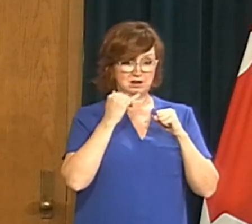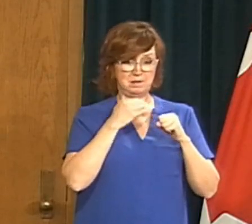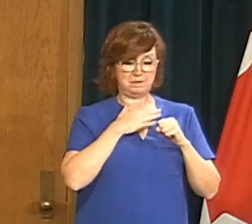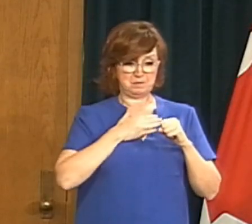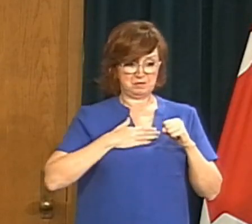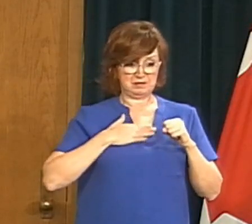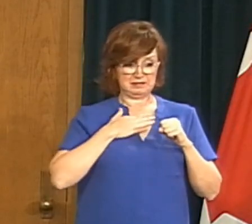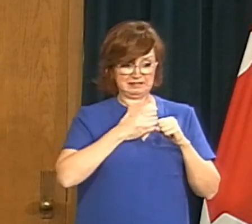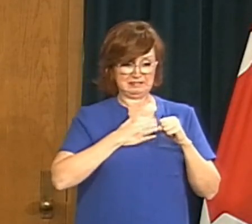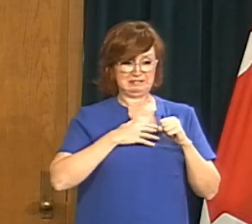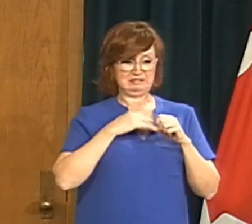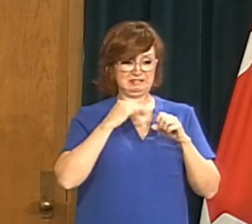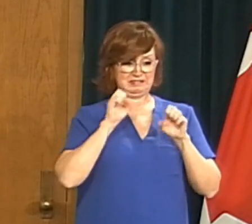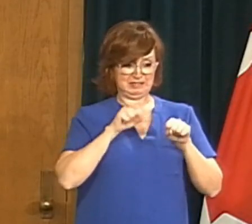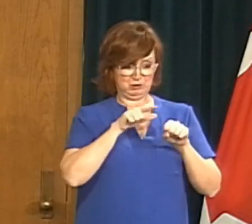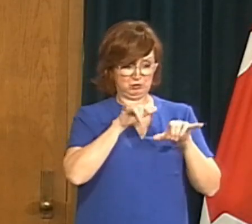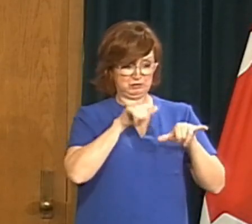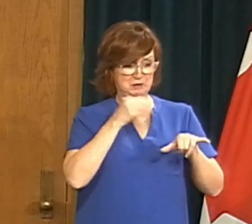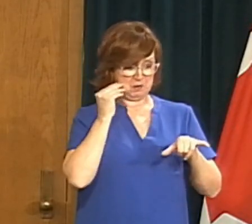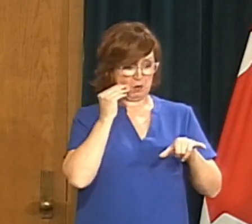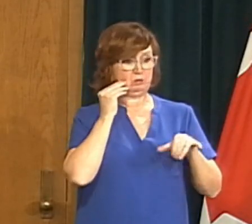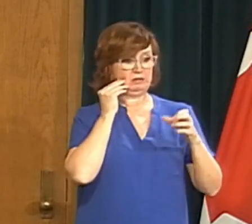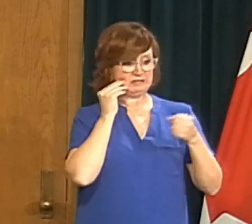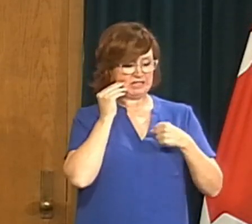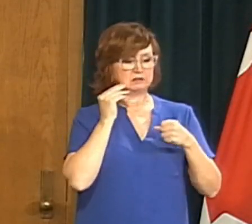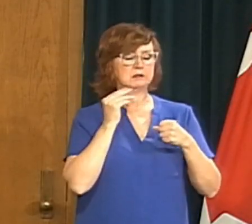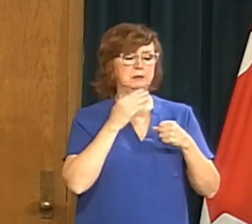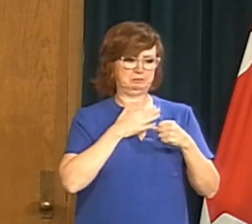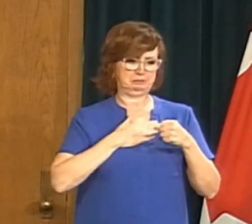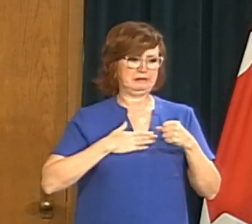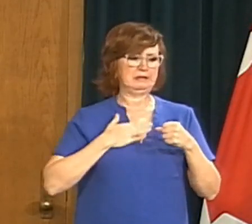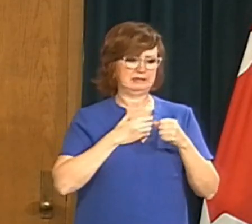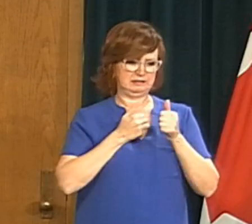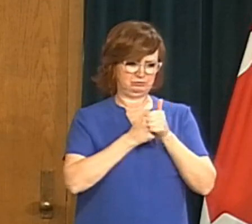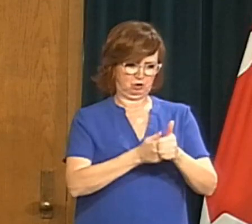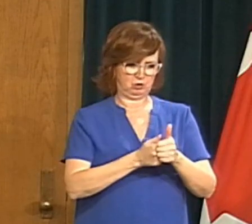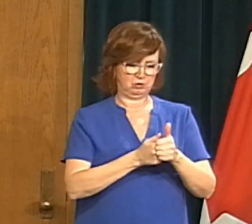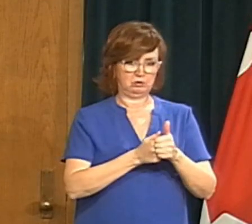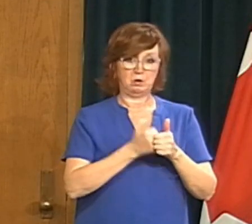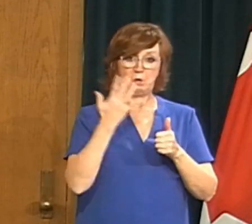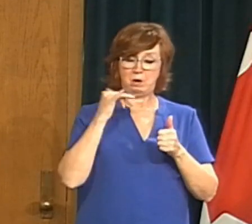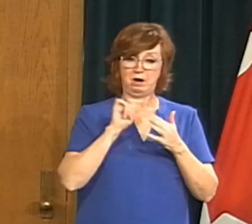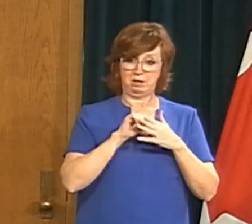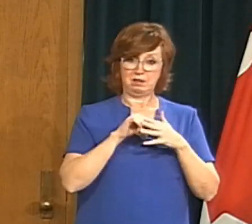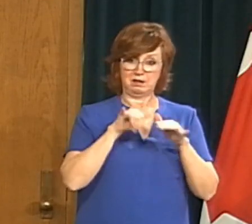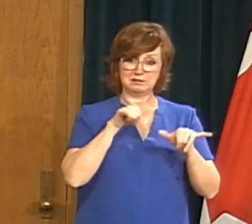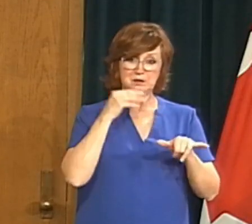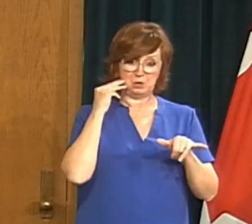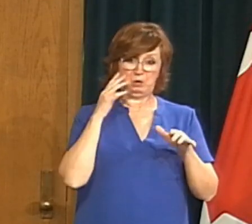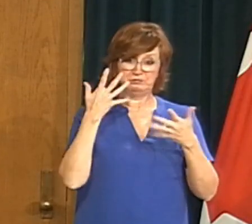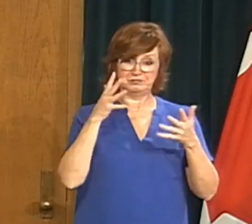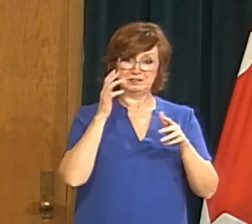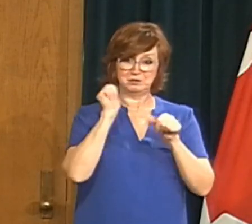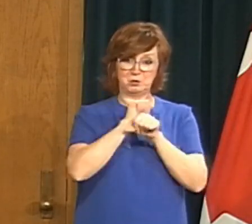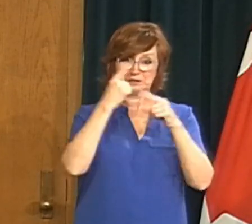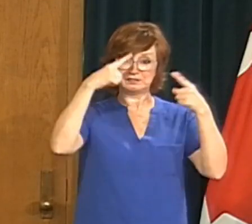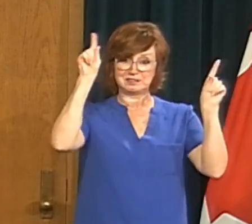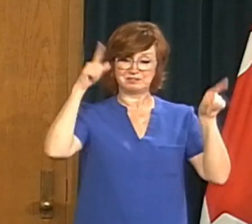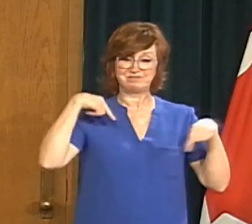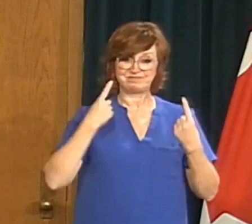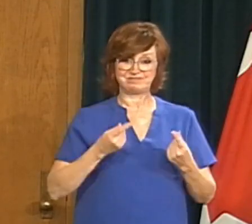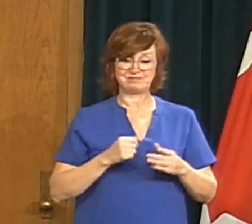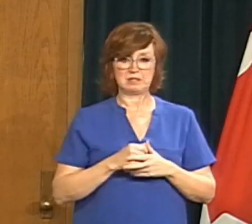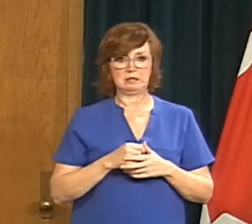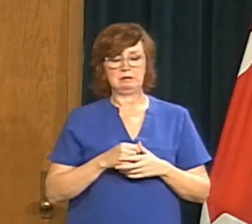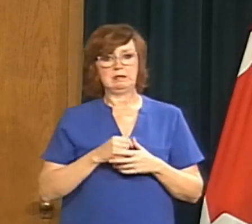at home, not just in your community, but at home, we're asking you to do so. It works in controlling this virus when